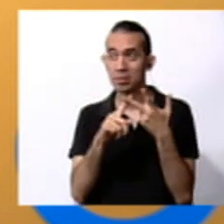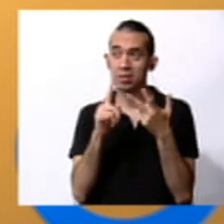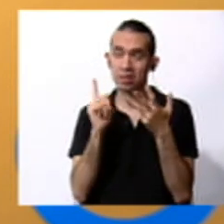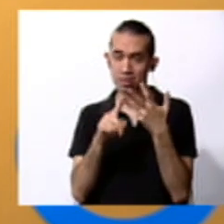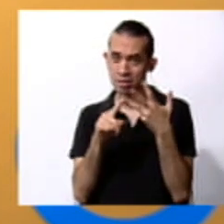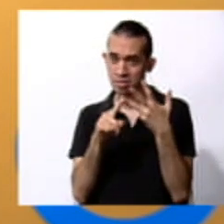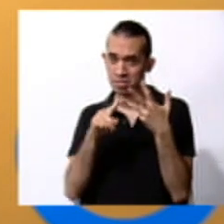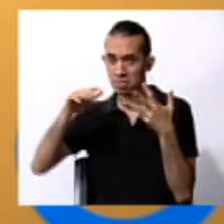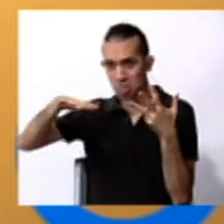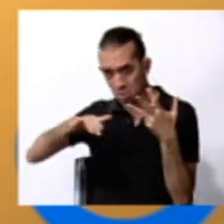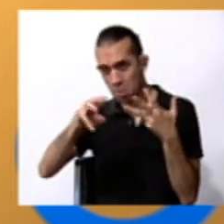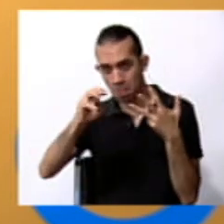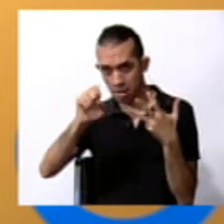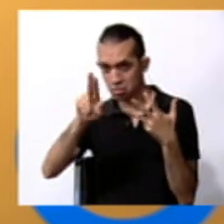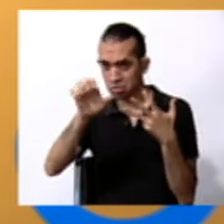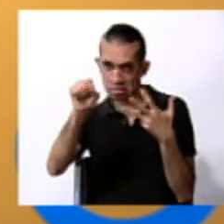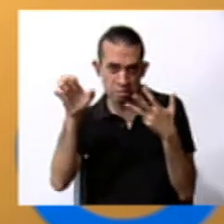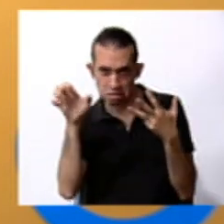Is it a mouse?